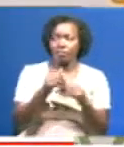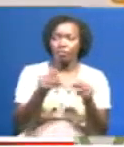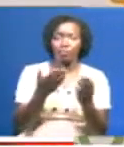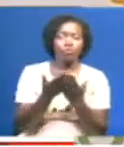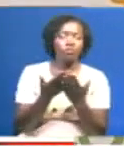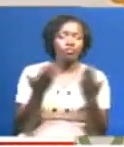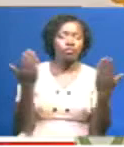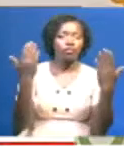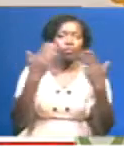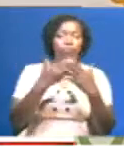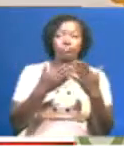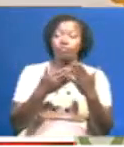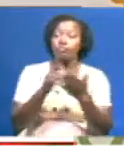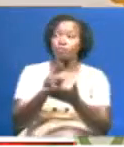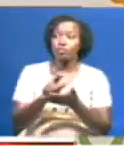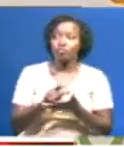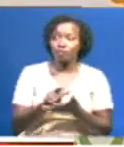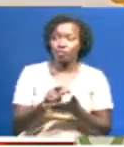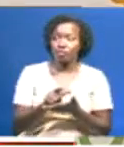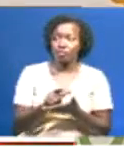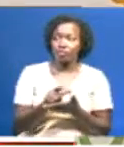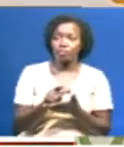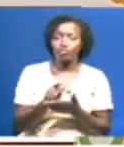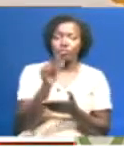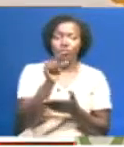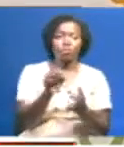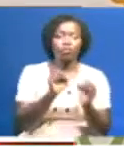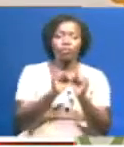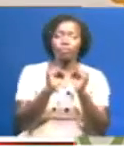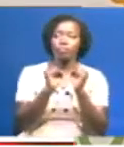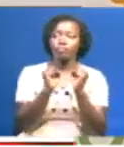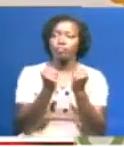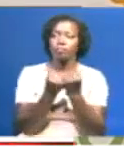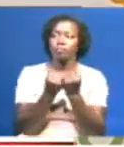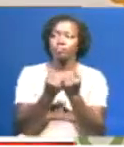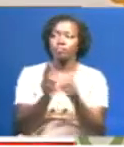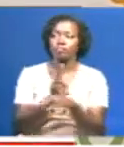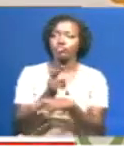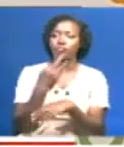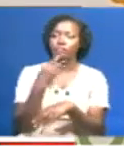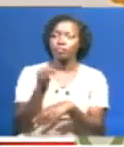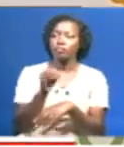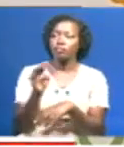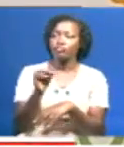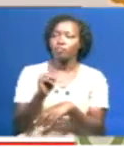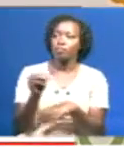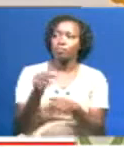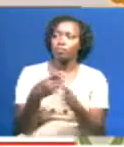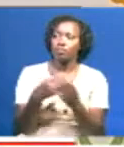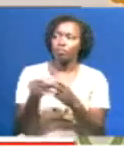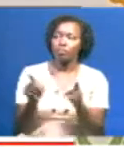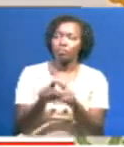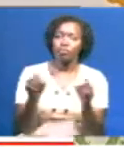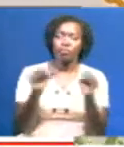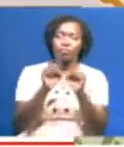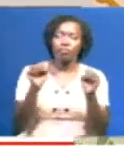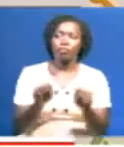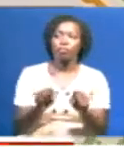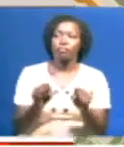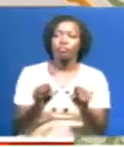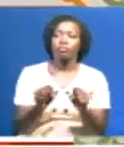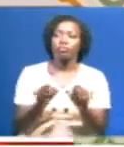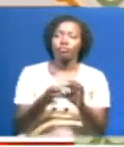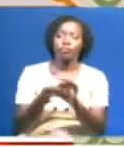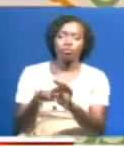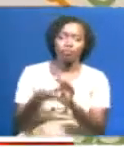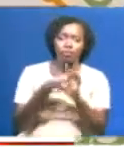Instead of each society or a SACO spending 300 million to buy a similar system, collectively now